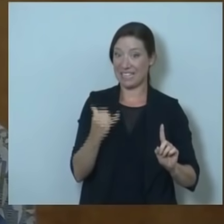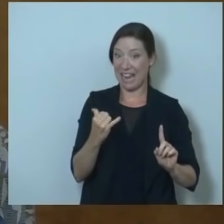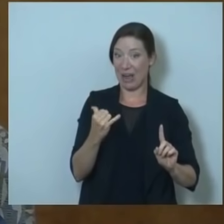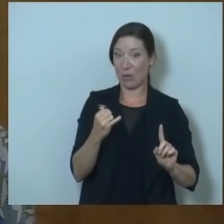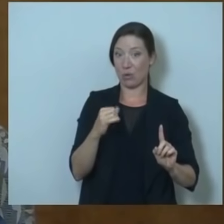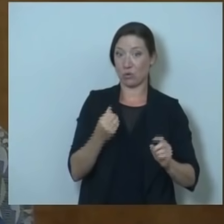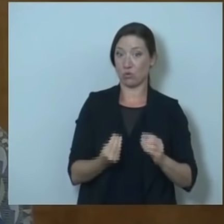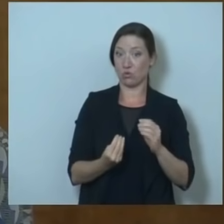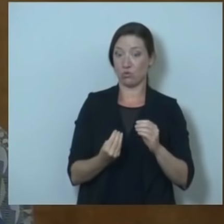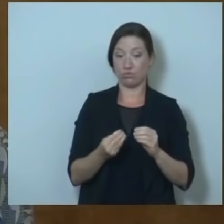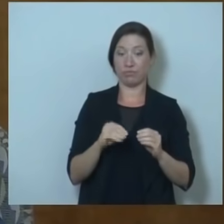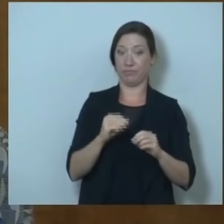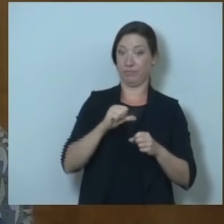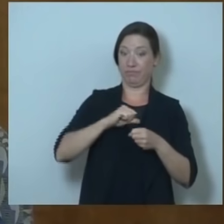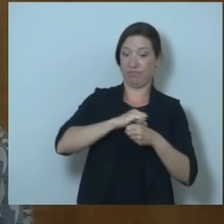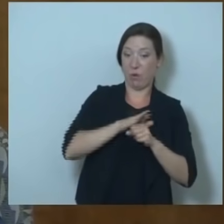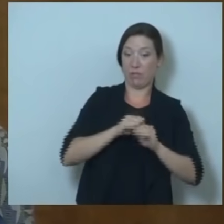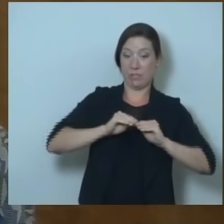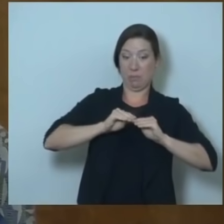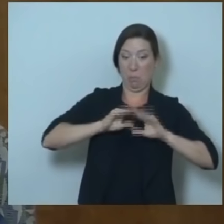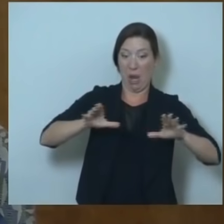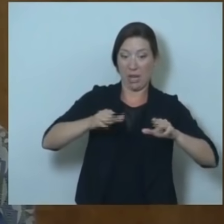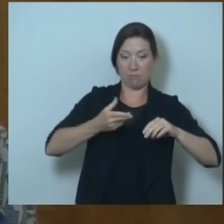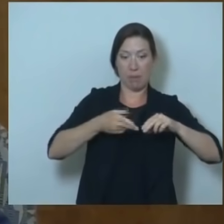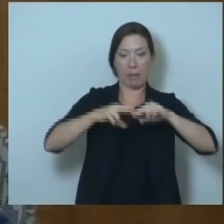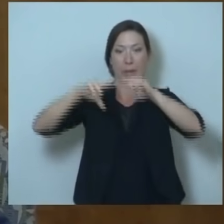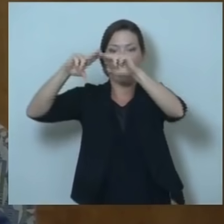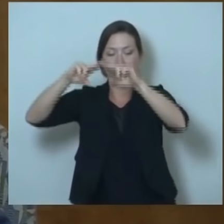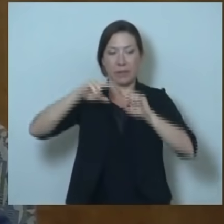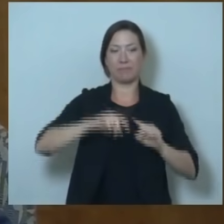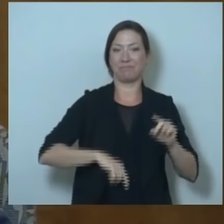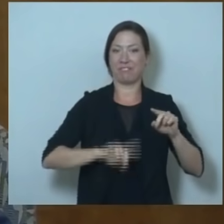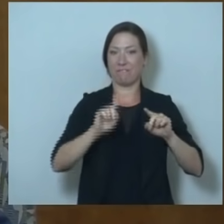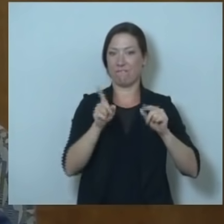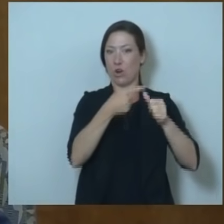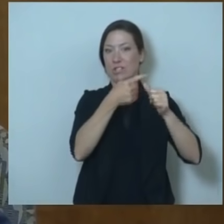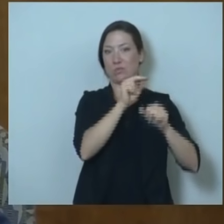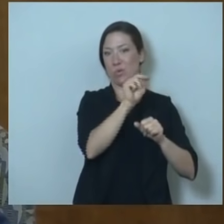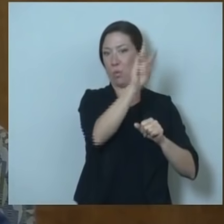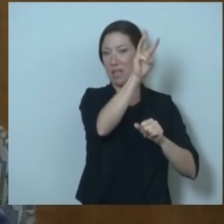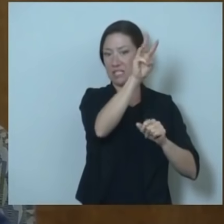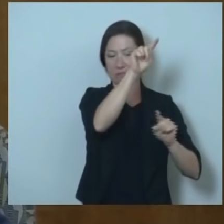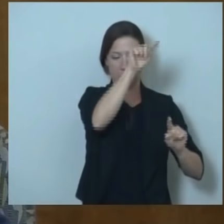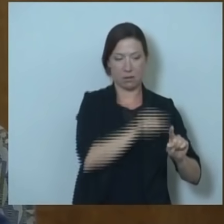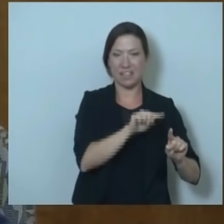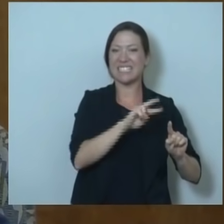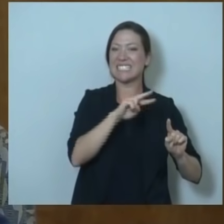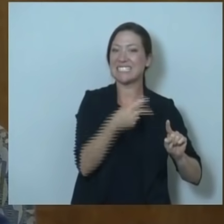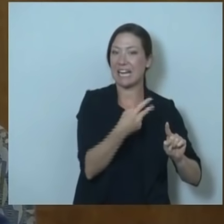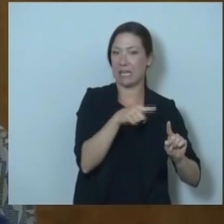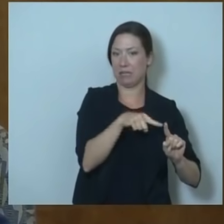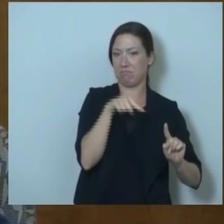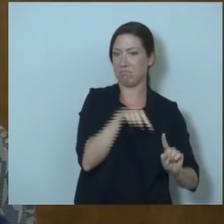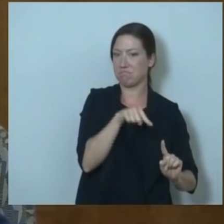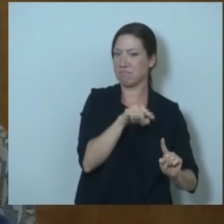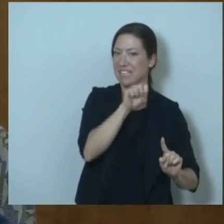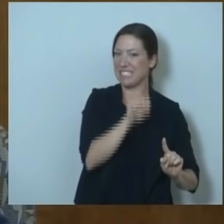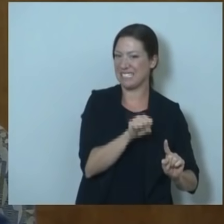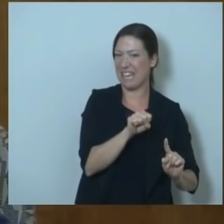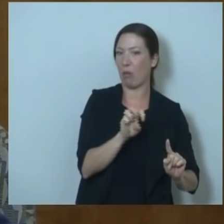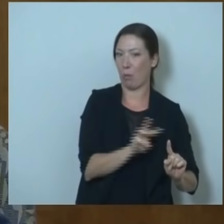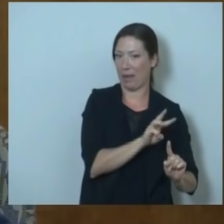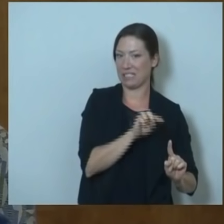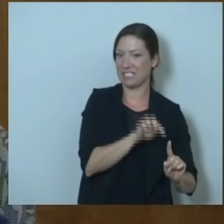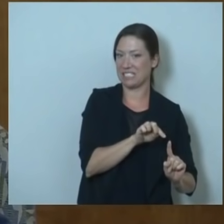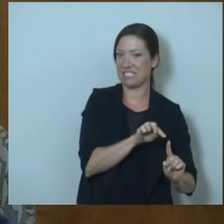the state after the Northwest. Second, and the biggest concern, is El Paso, and cases continue to grow in El Paso,